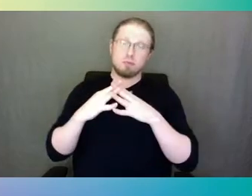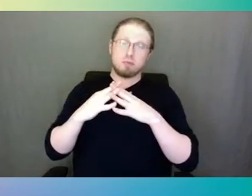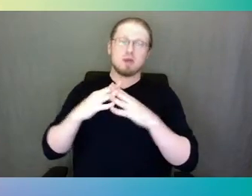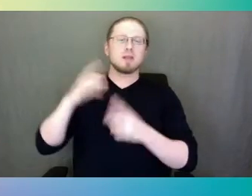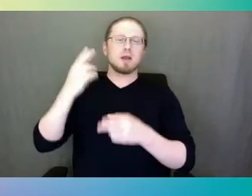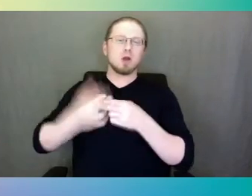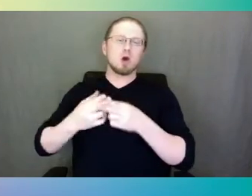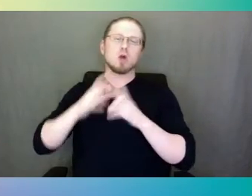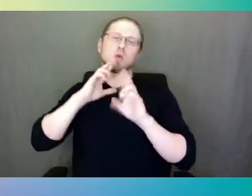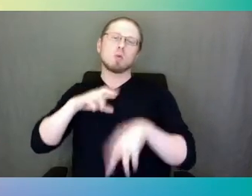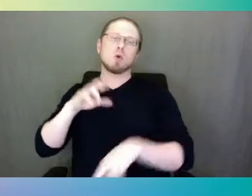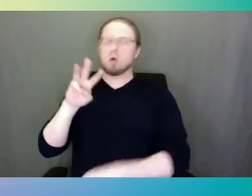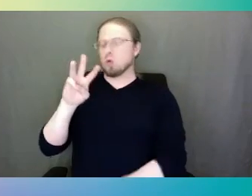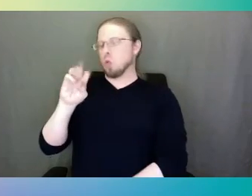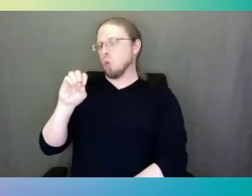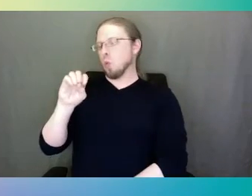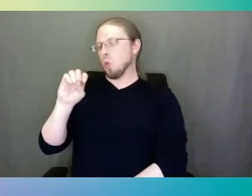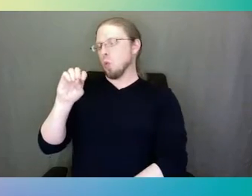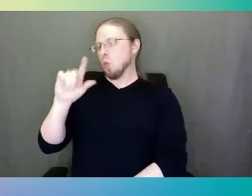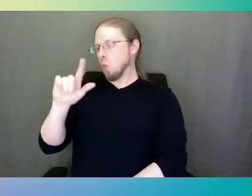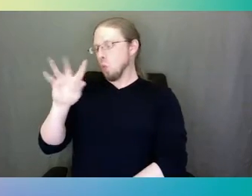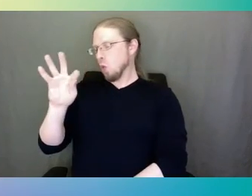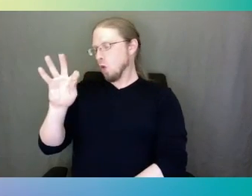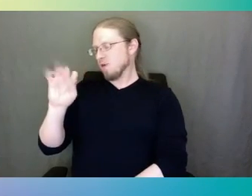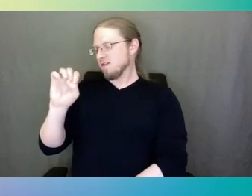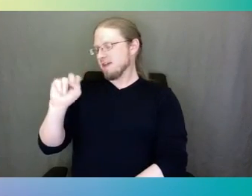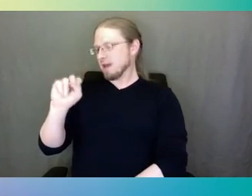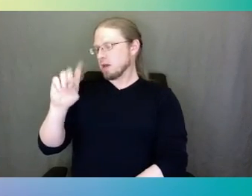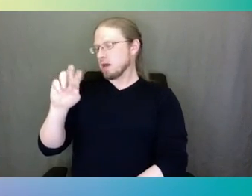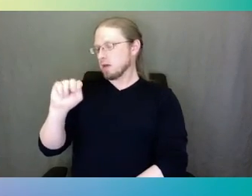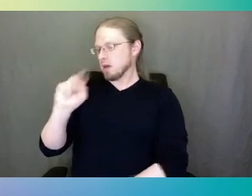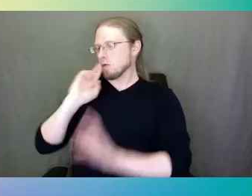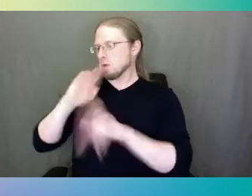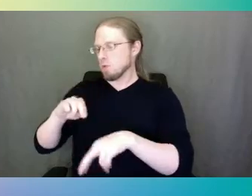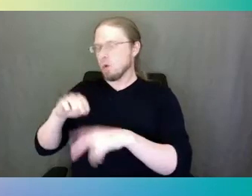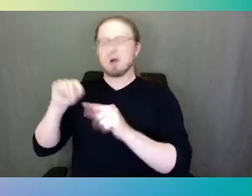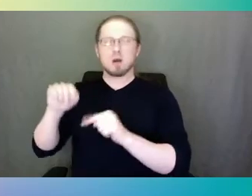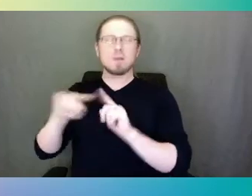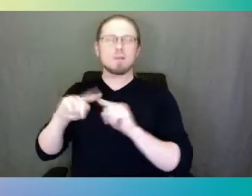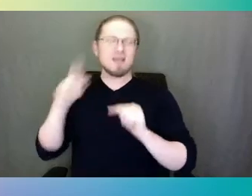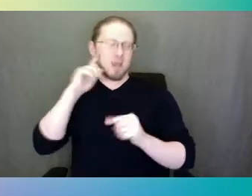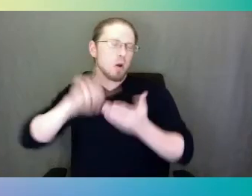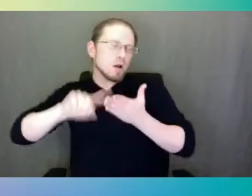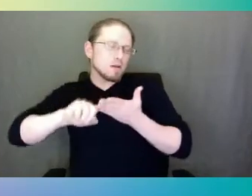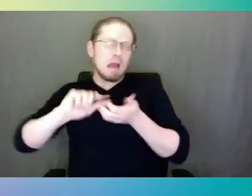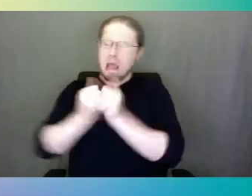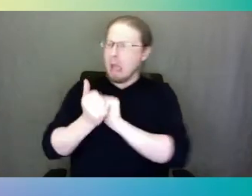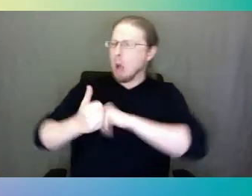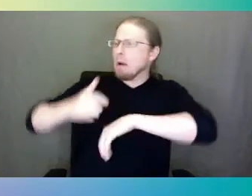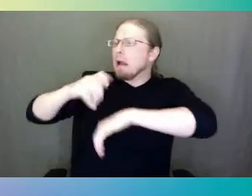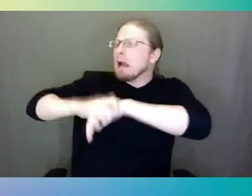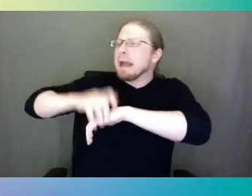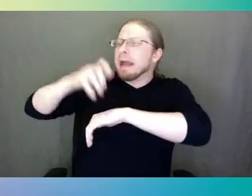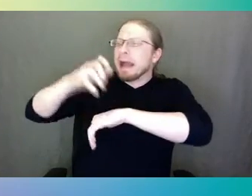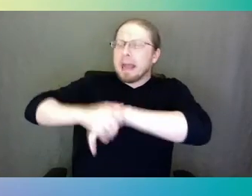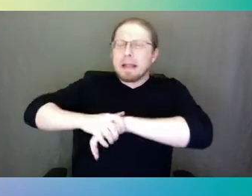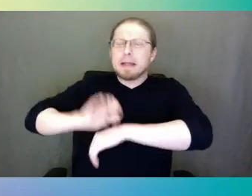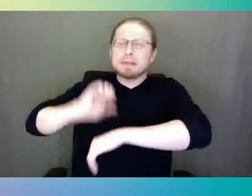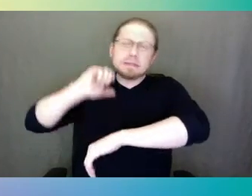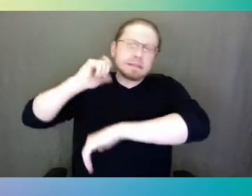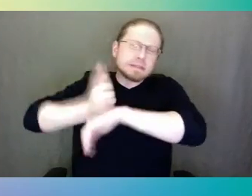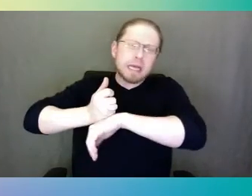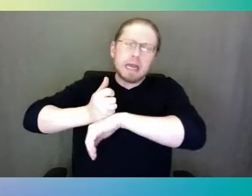Wolfenden Report, and they were going to investigate how is England applying their morality laws,